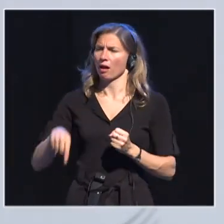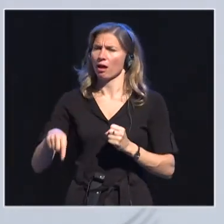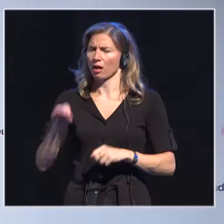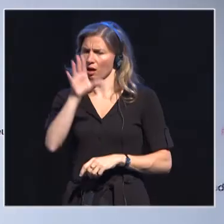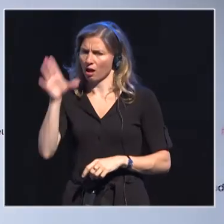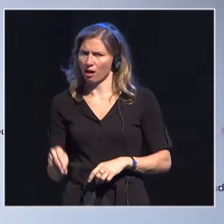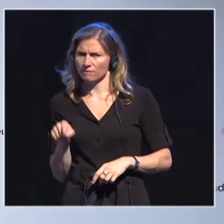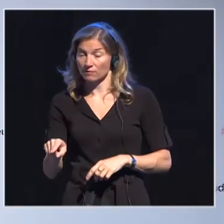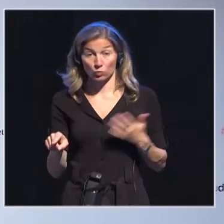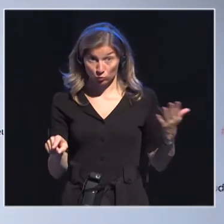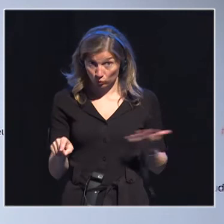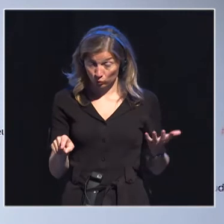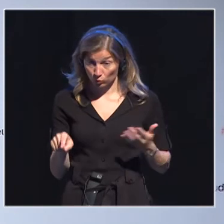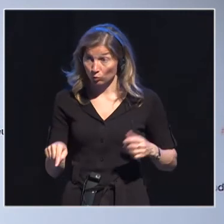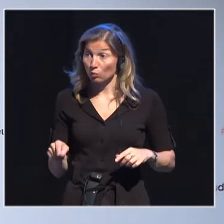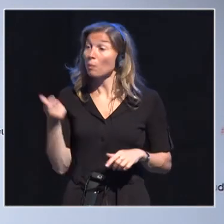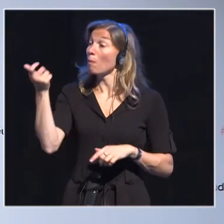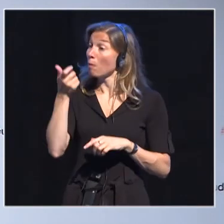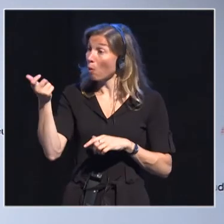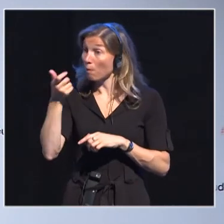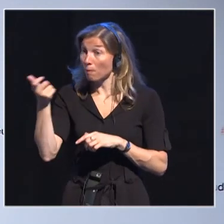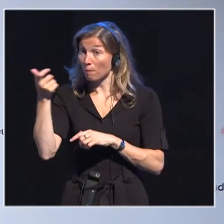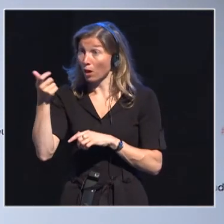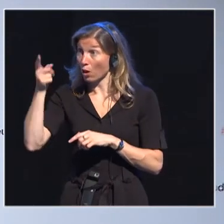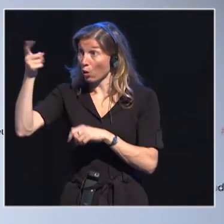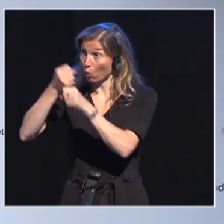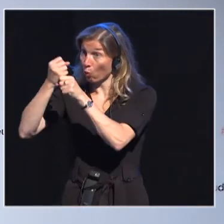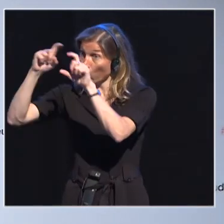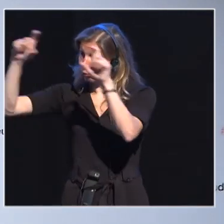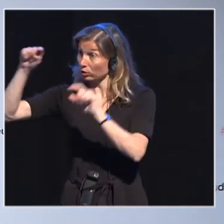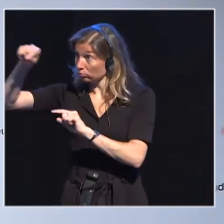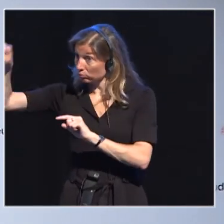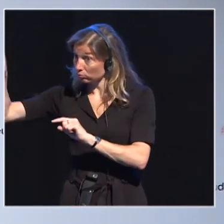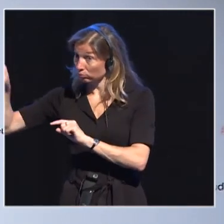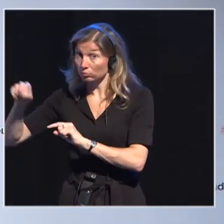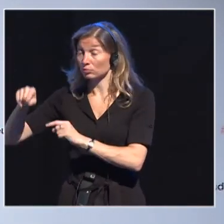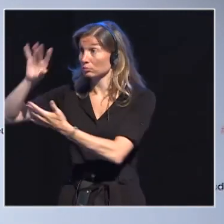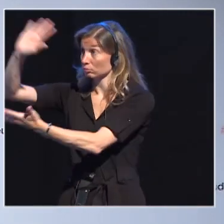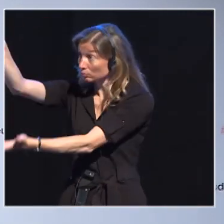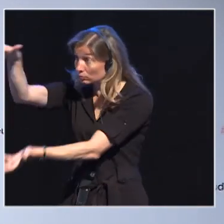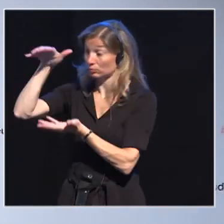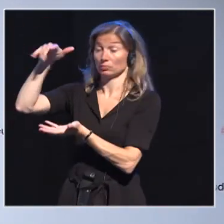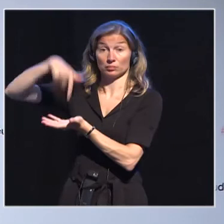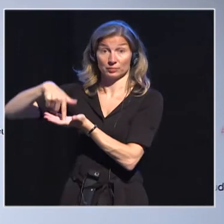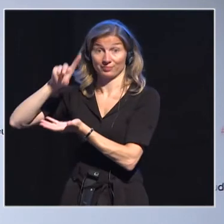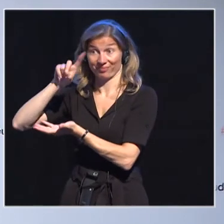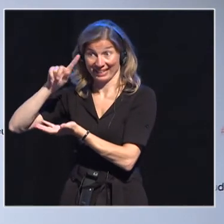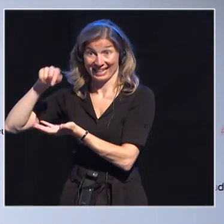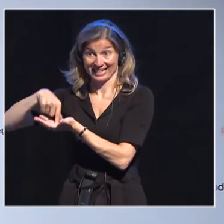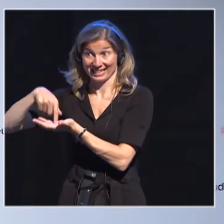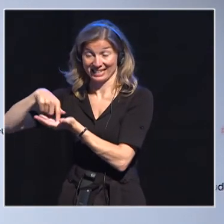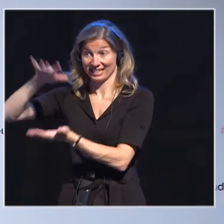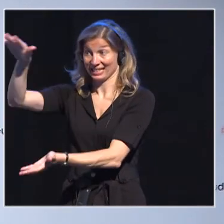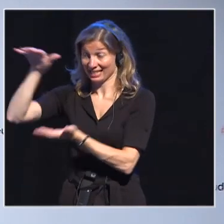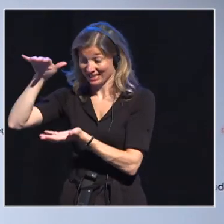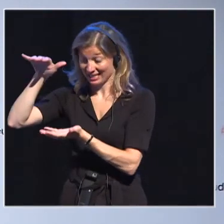using the data of mobile operators to, and that's their commercial work, is doing work for the mobile operators. Now they